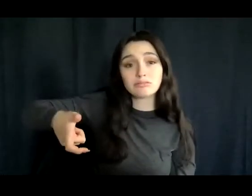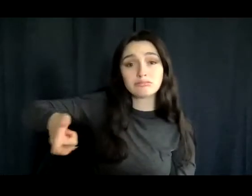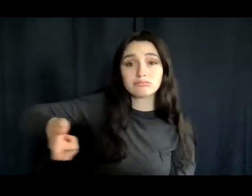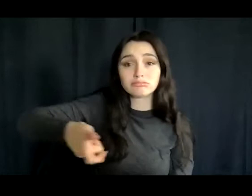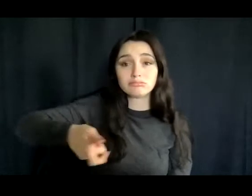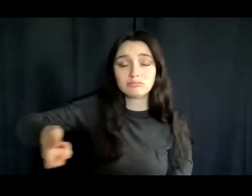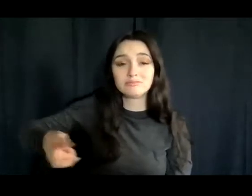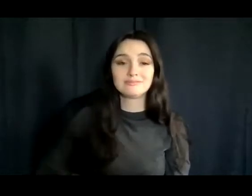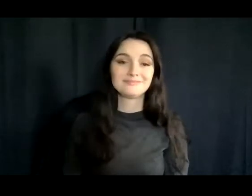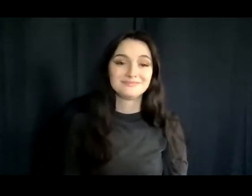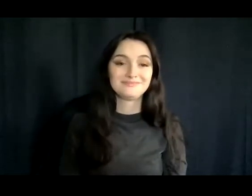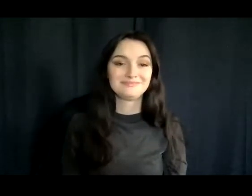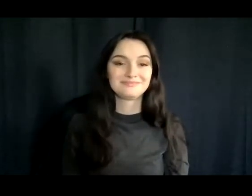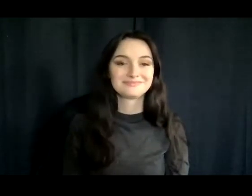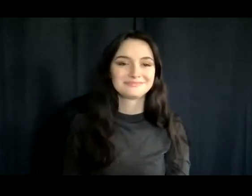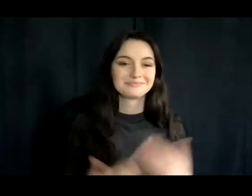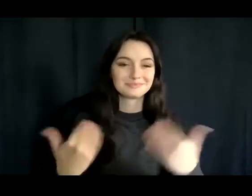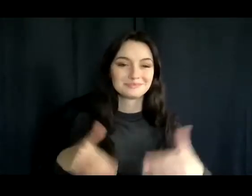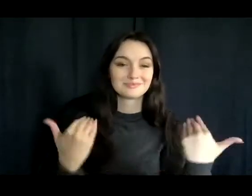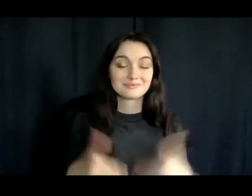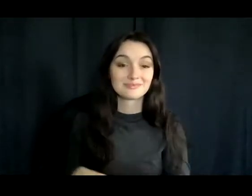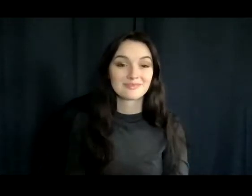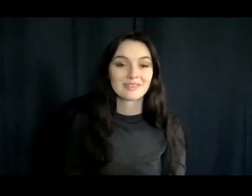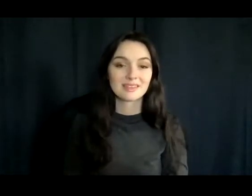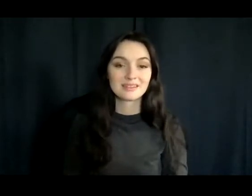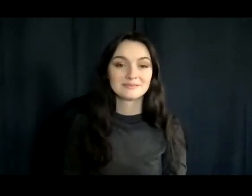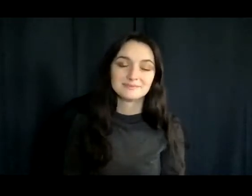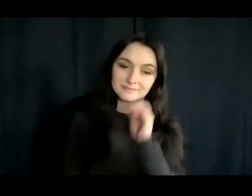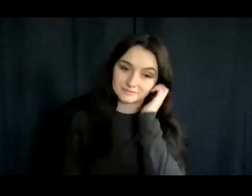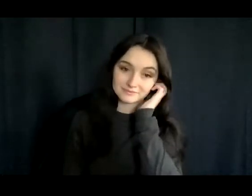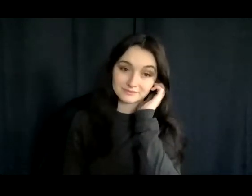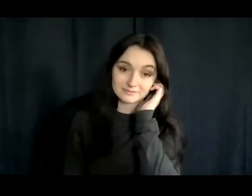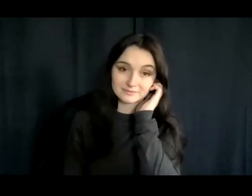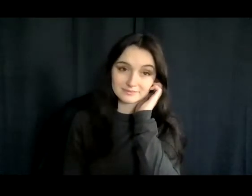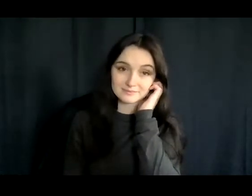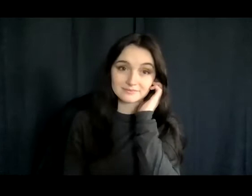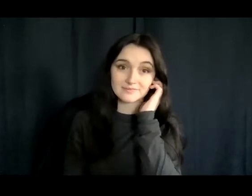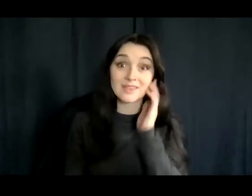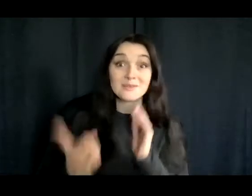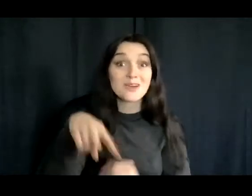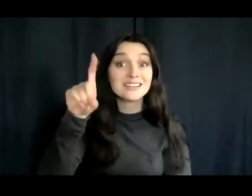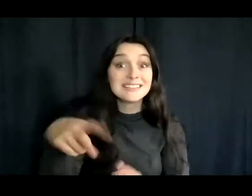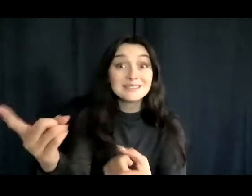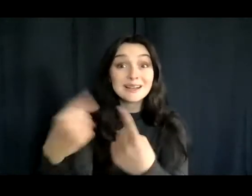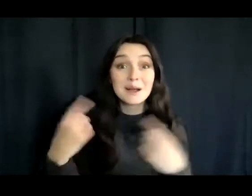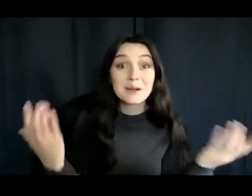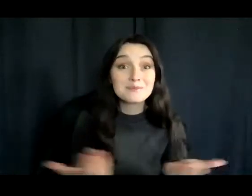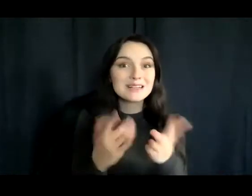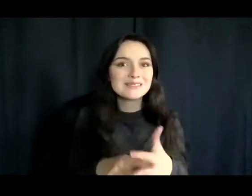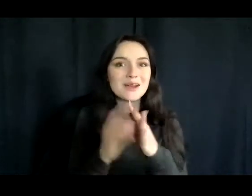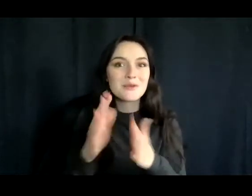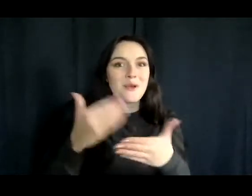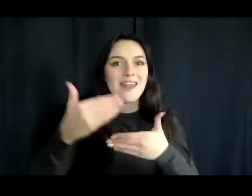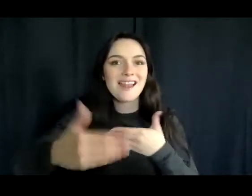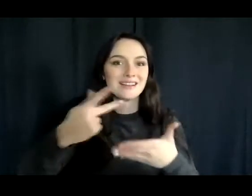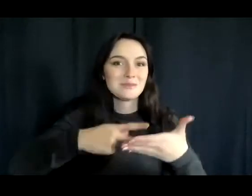This is great. Totally, team. You got to come down here and get started on your next project. Yes.